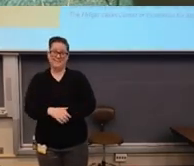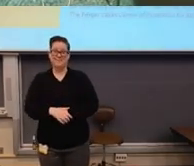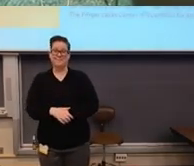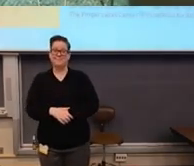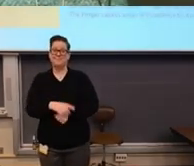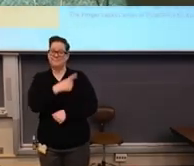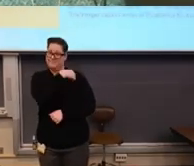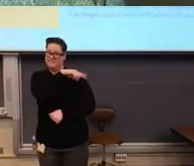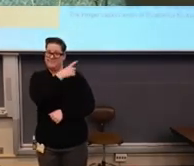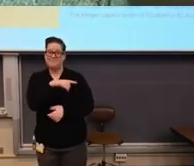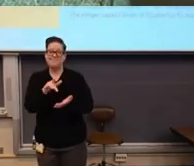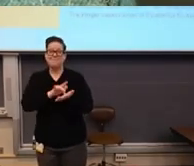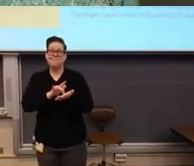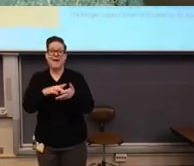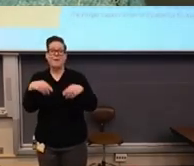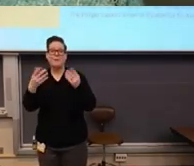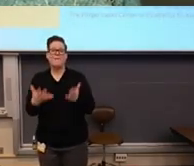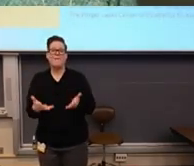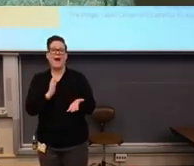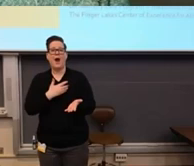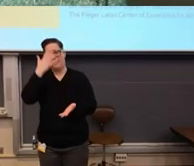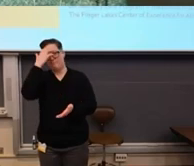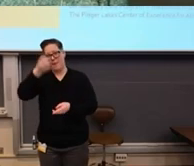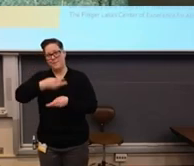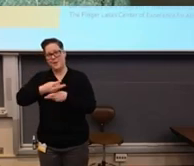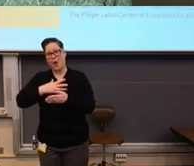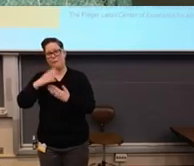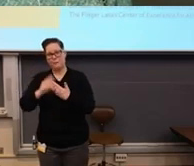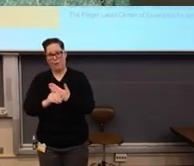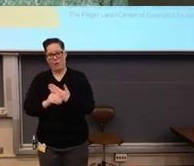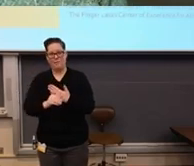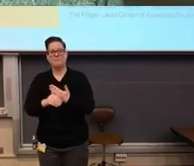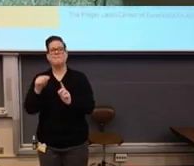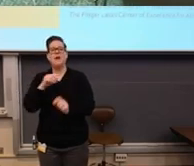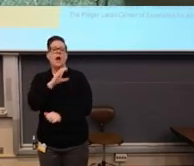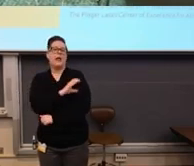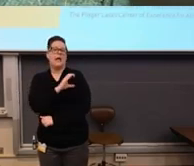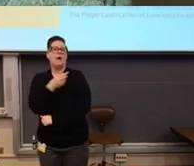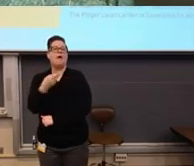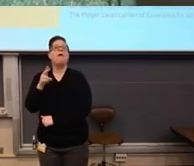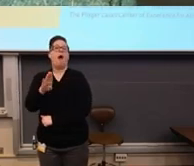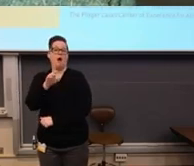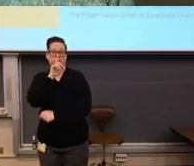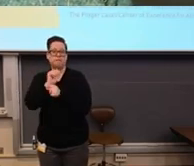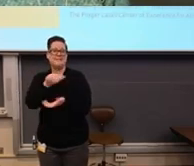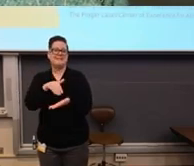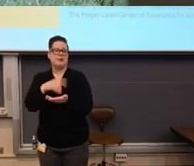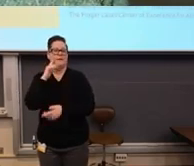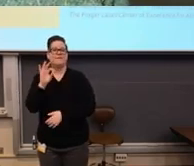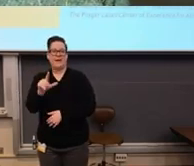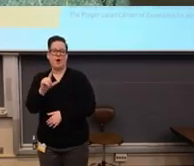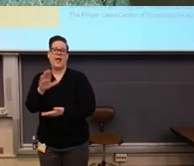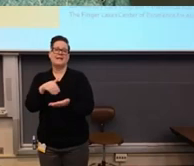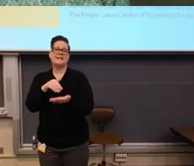our medical providers at the Memory Care Program, which is the clinical hub and centerpiece for the Finger Lakes Center